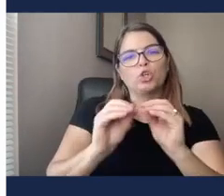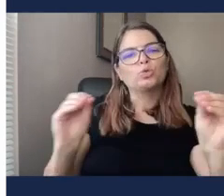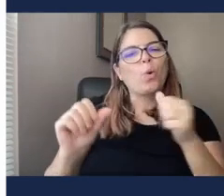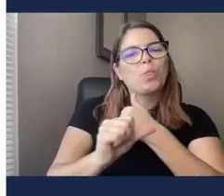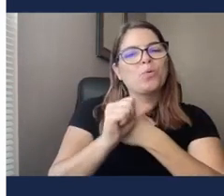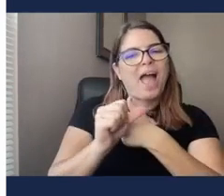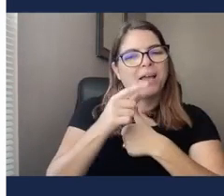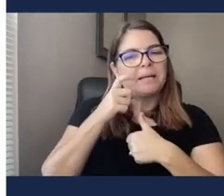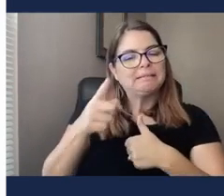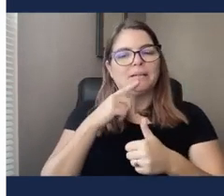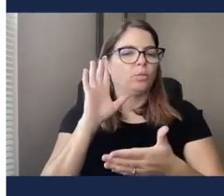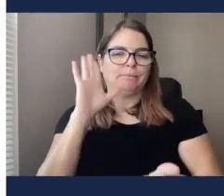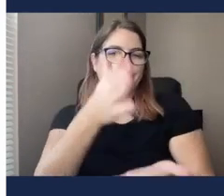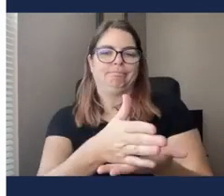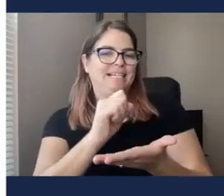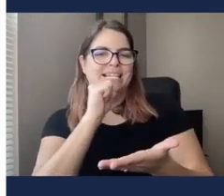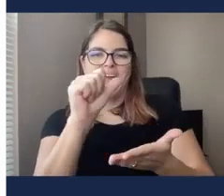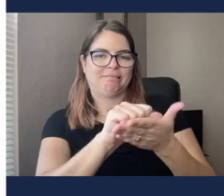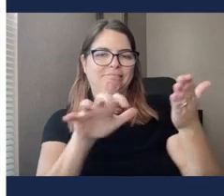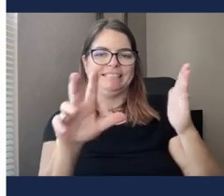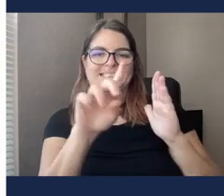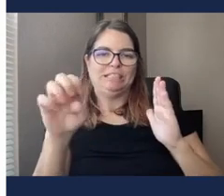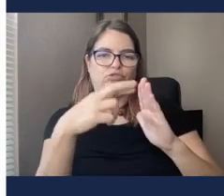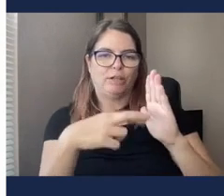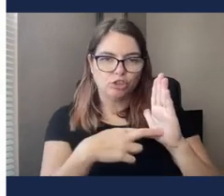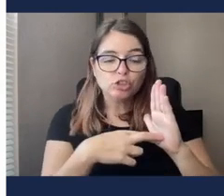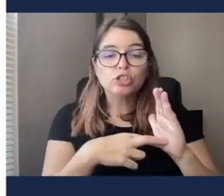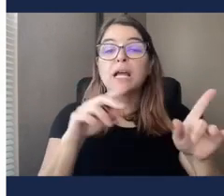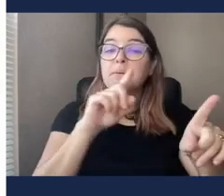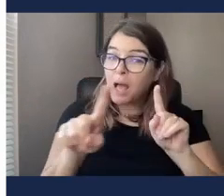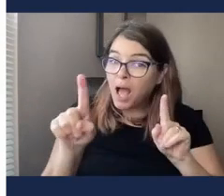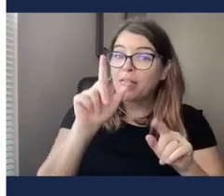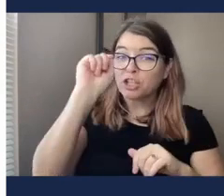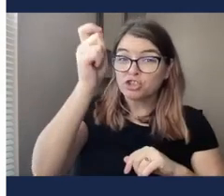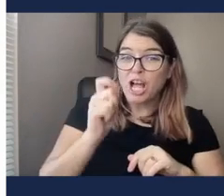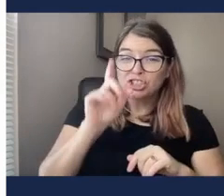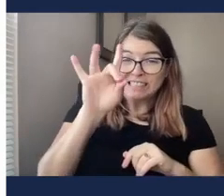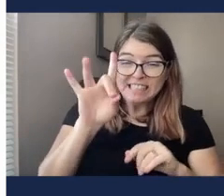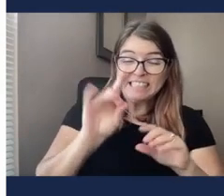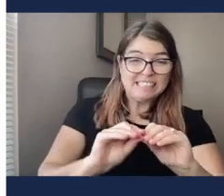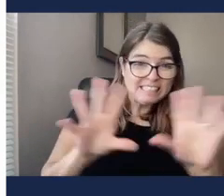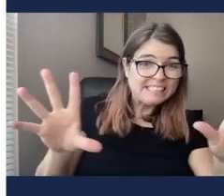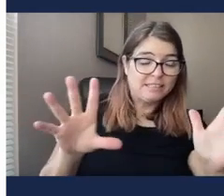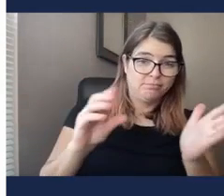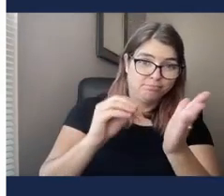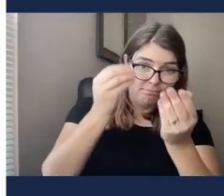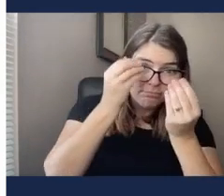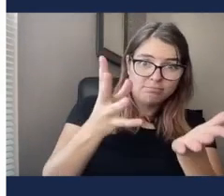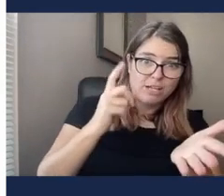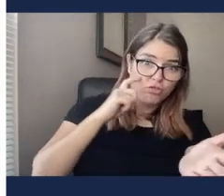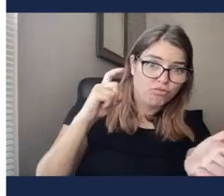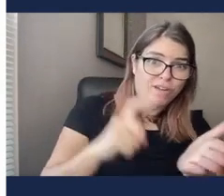the groups were going to be deregistered. But the judge did take pains to note and recognize that